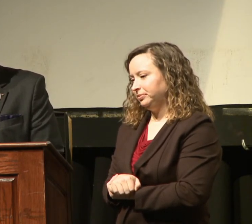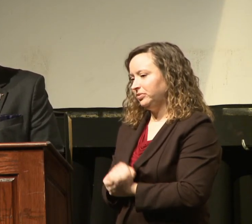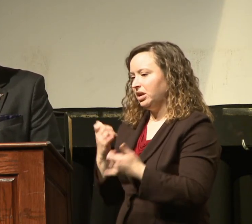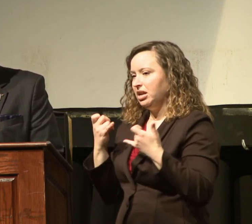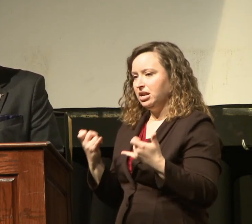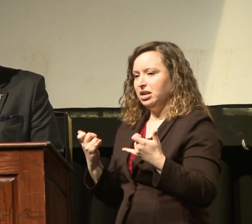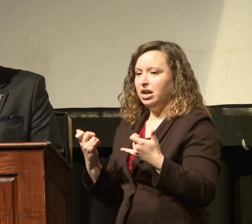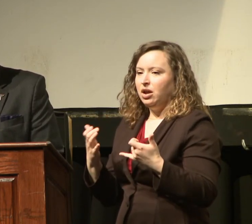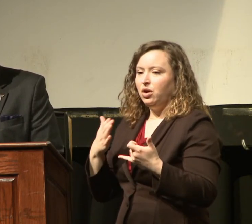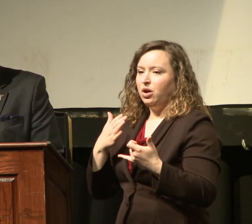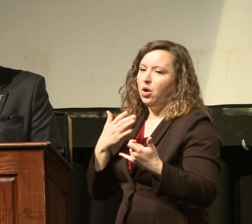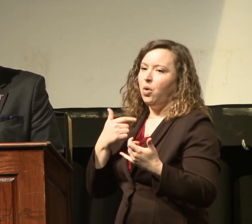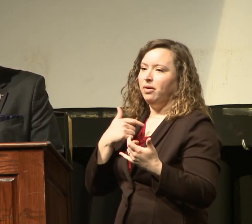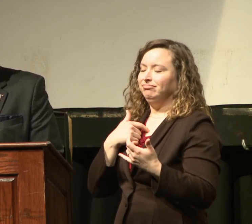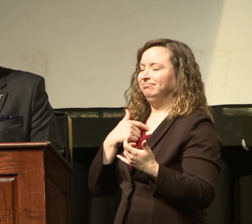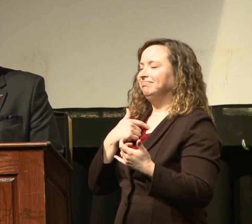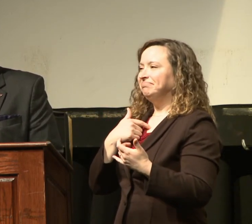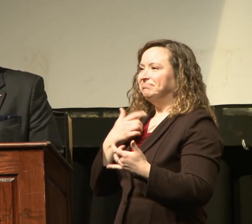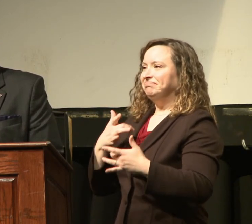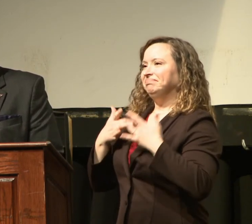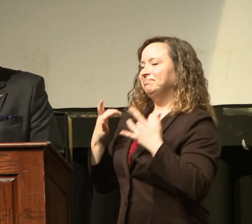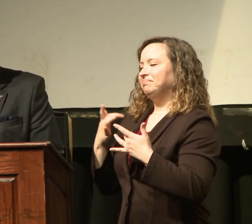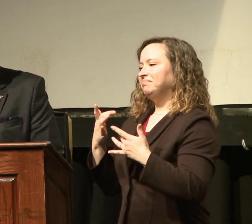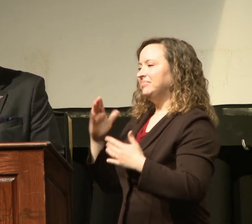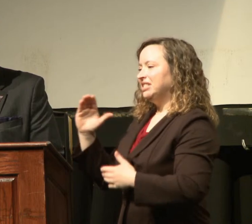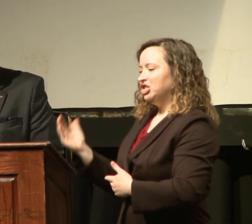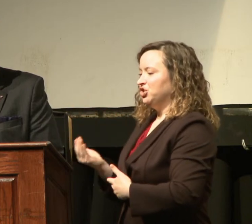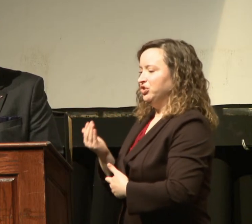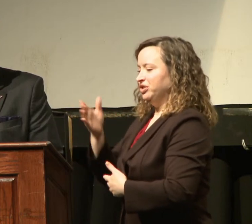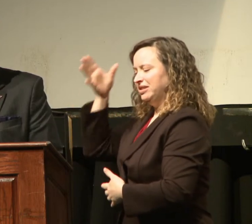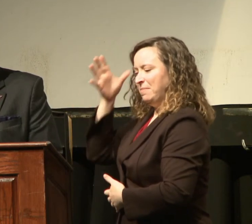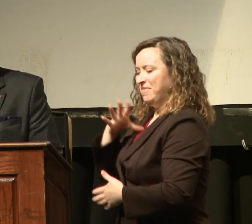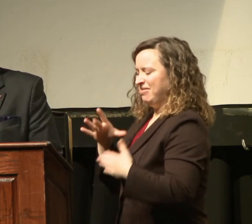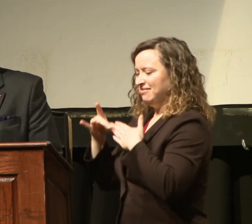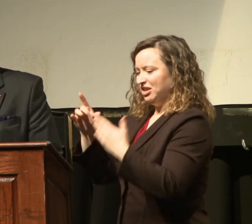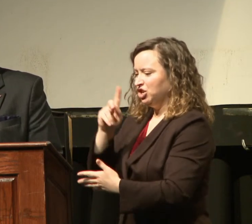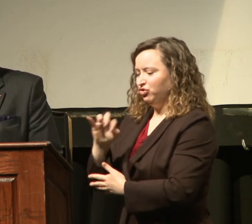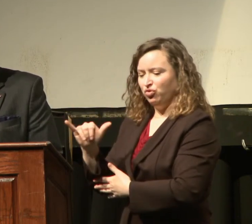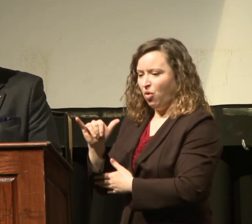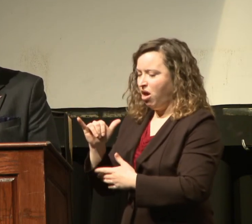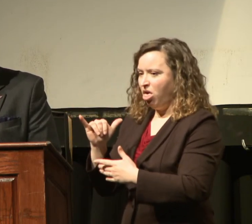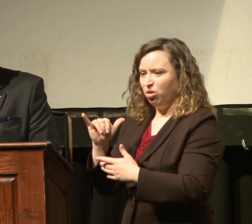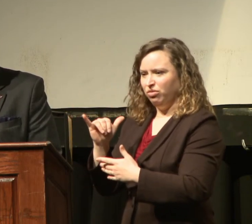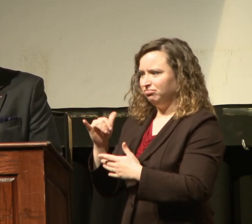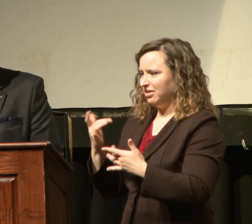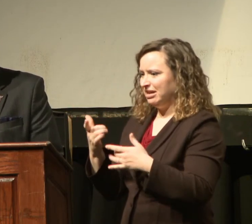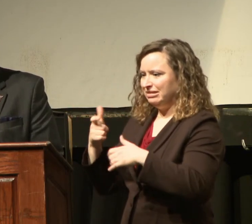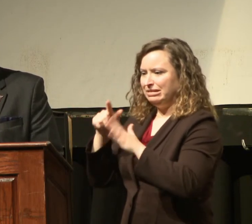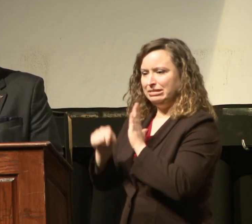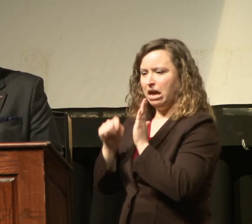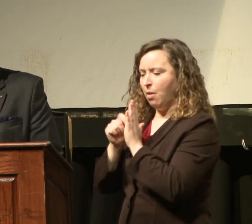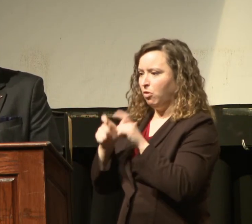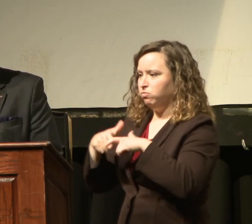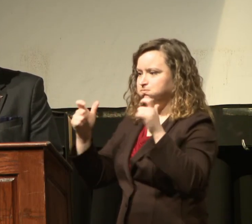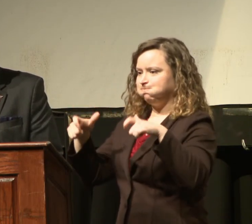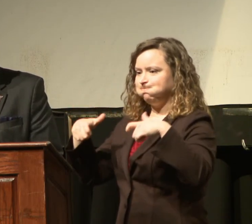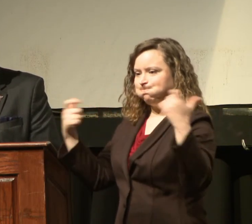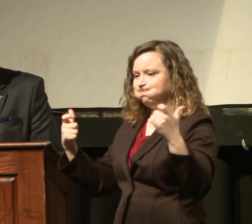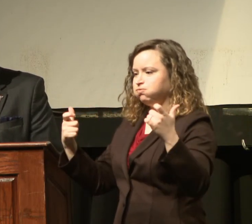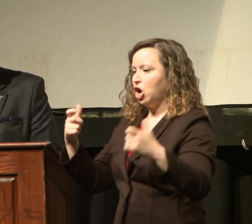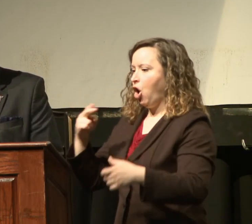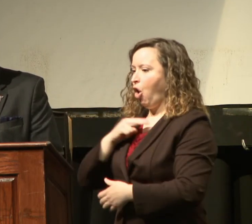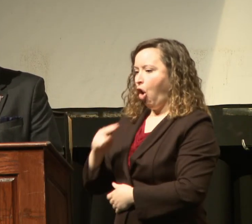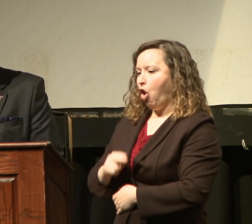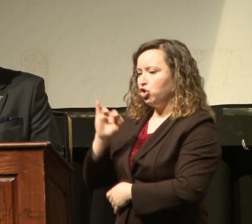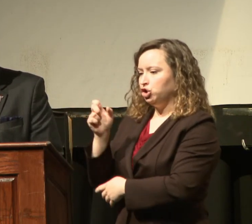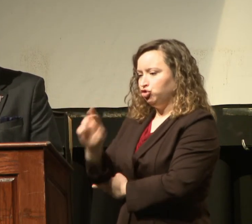Now it is my honor to introduce a gentleman who has led Troy through an era of unprecedented growth. Dr. Jack Hawkins Jr. became